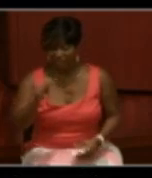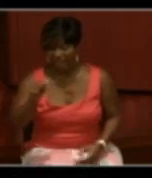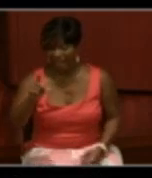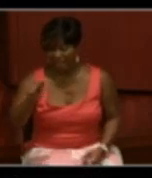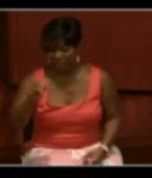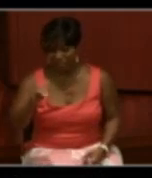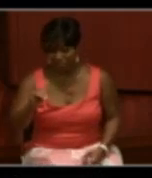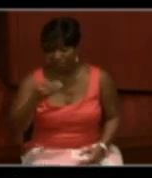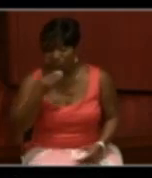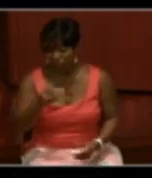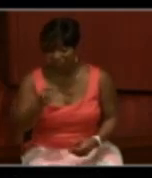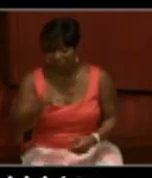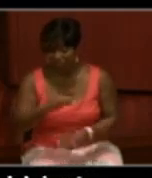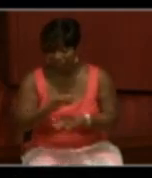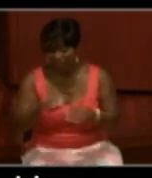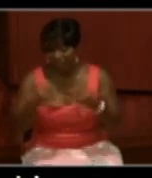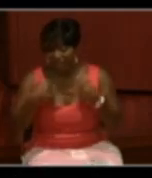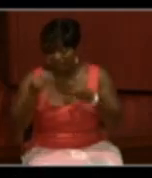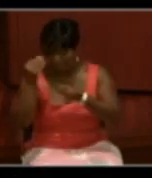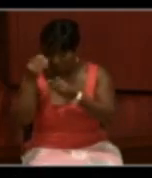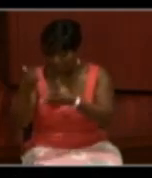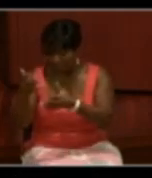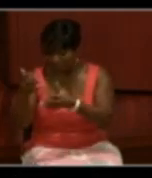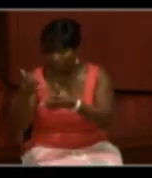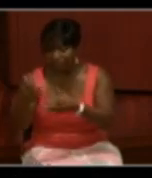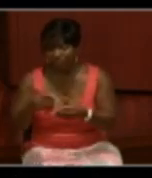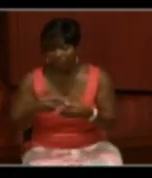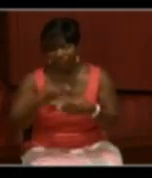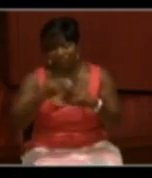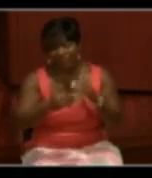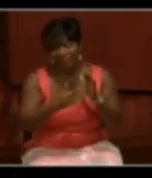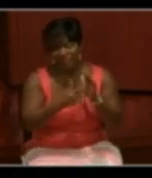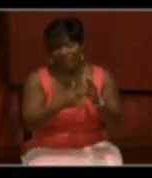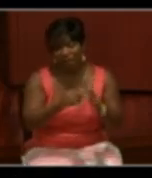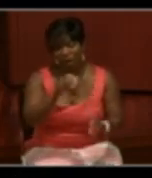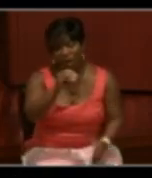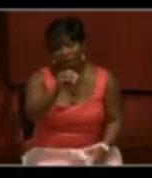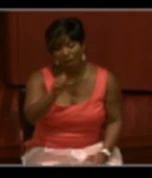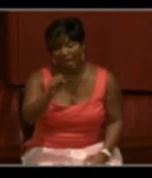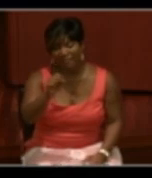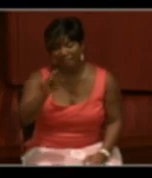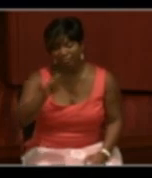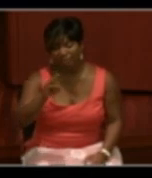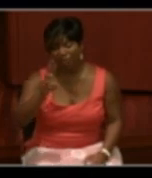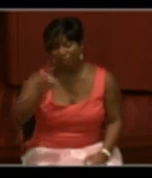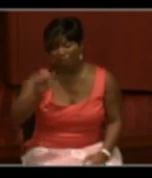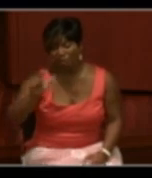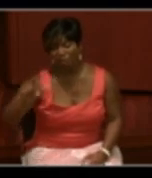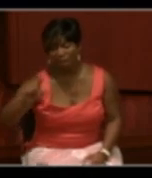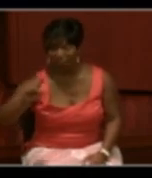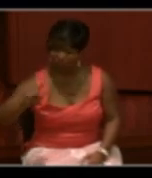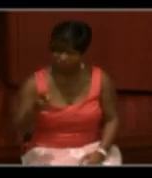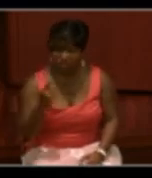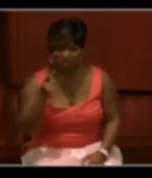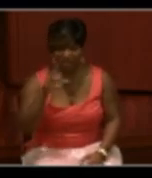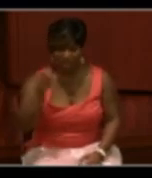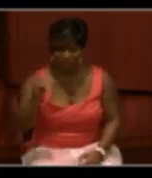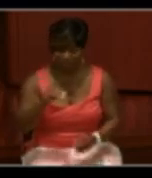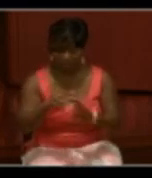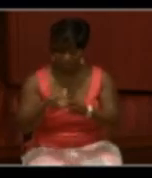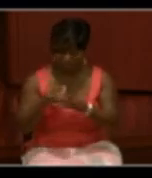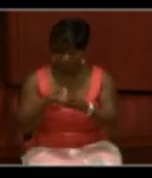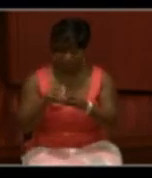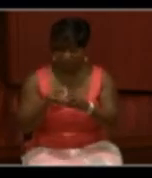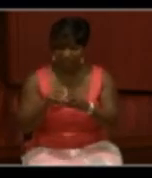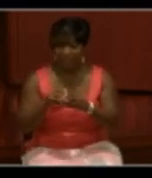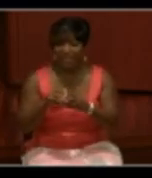Another example is that of Captain O.S.B. Wall. O.S.B. Wall was the first African-American commissioned captain